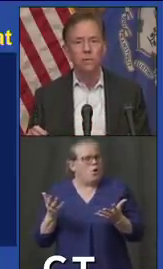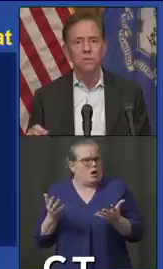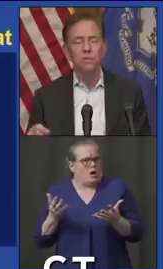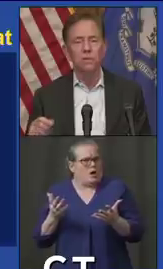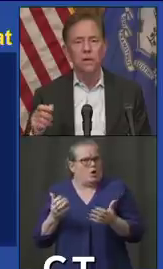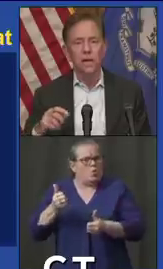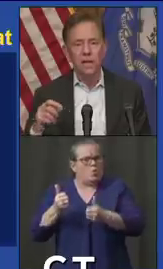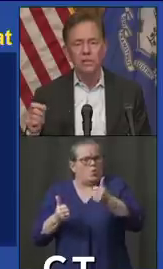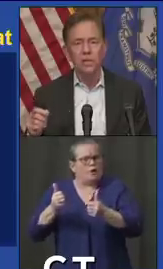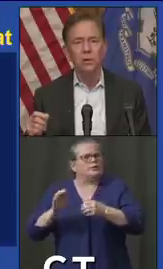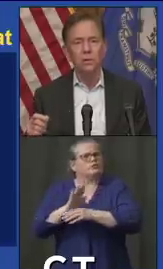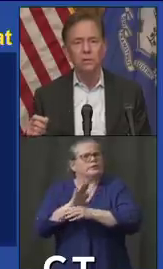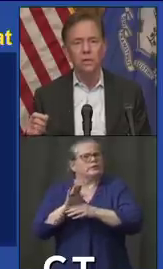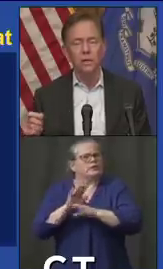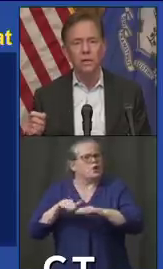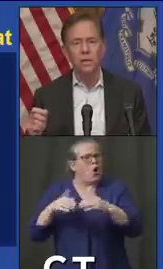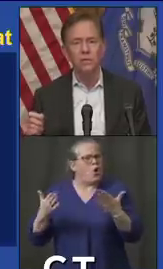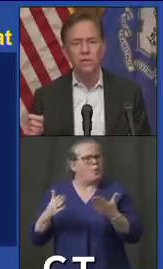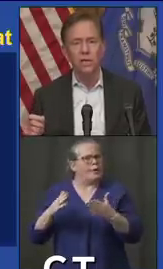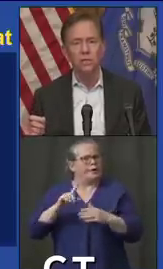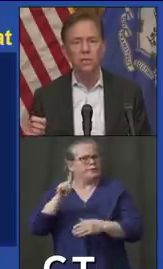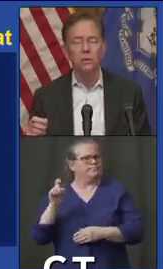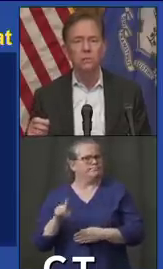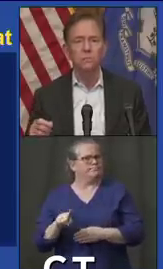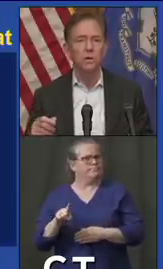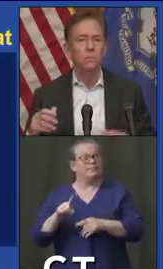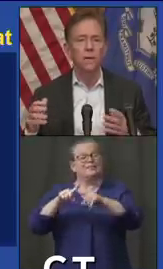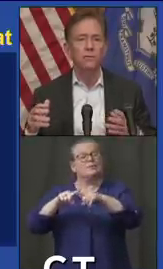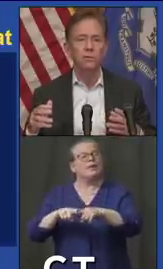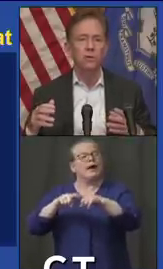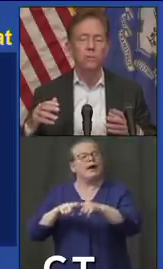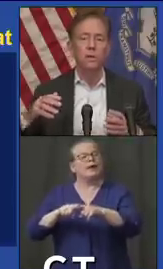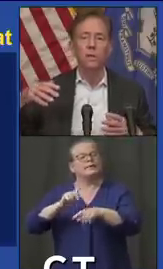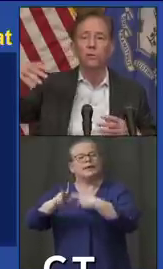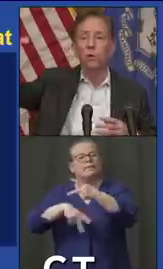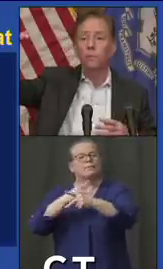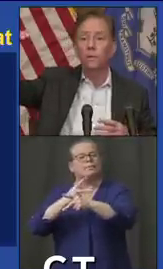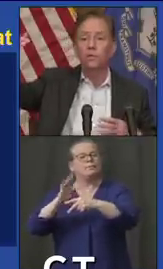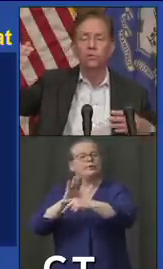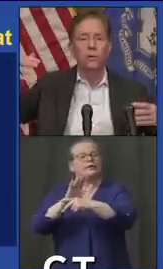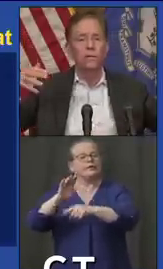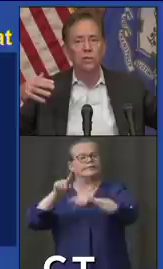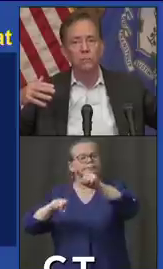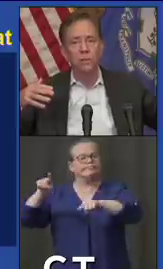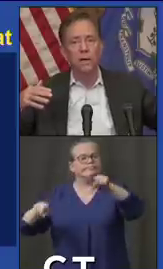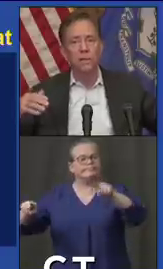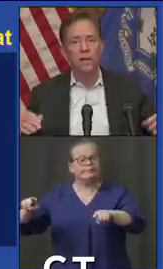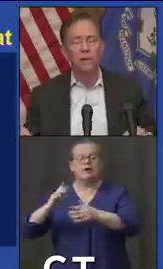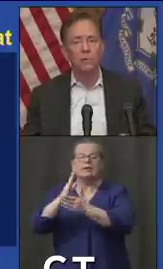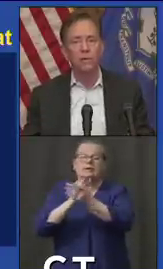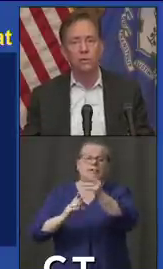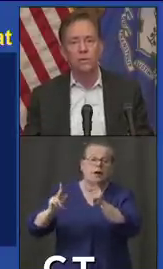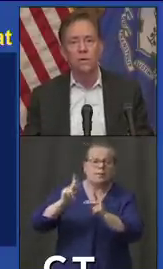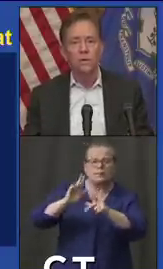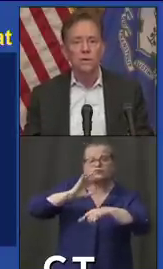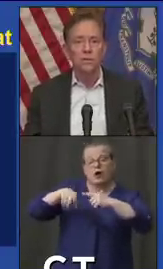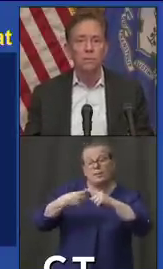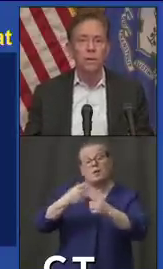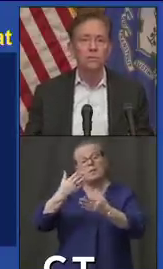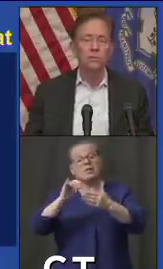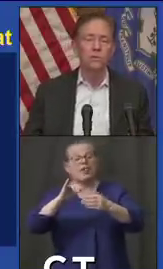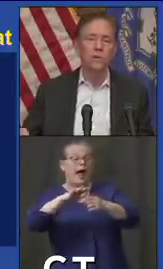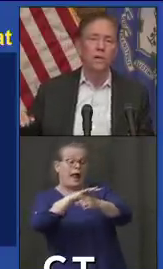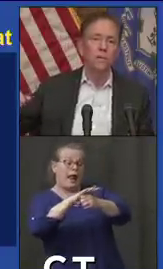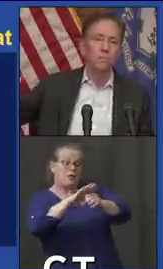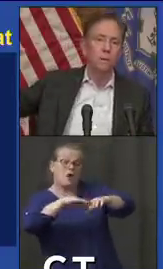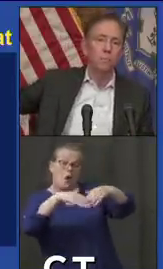of business. And that's interesting in this sense. You know, some places are talking about let's open this region but not that region. Some